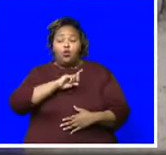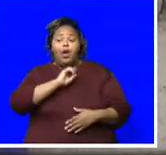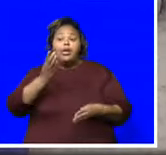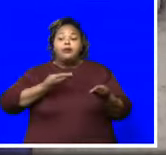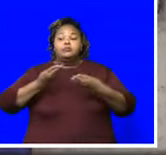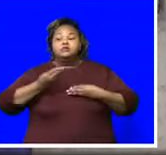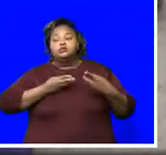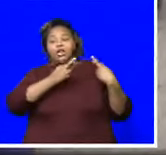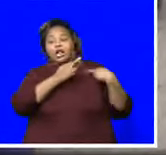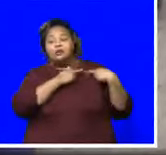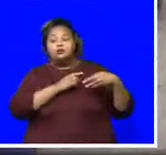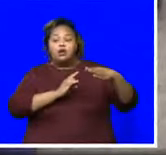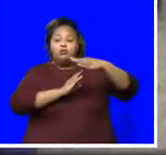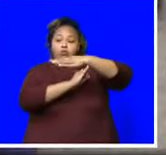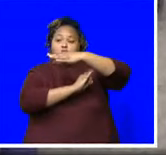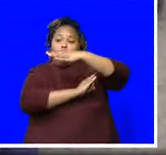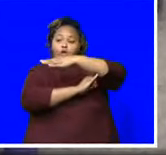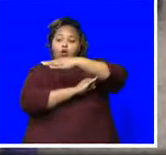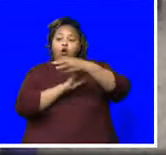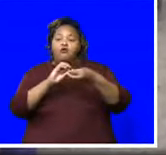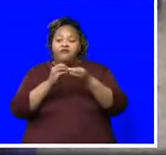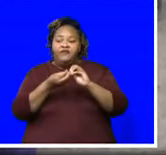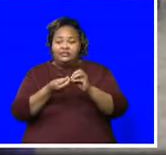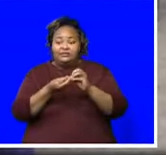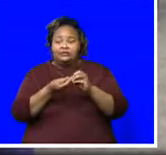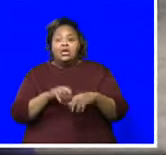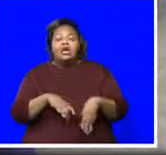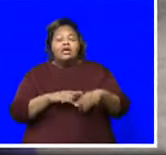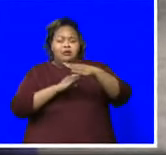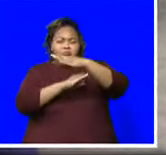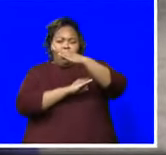msebenzi ivele yalibhidlida lelibhloho ngaphandle kokuthi